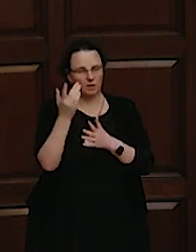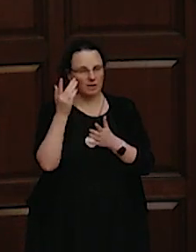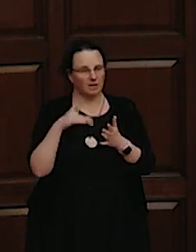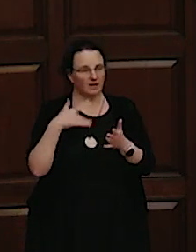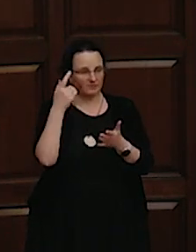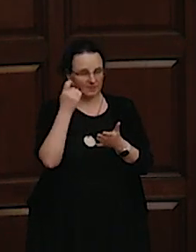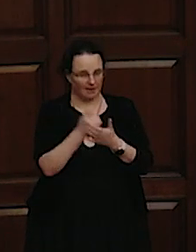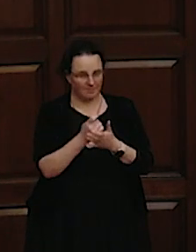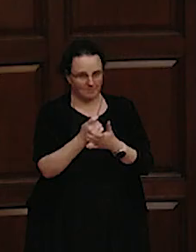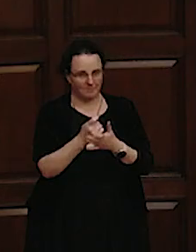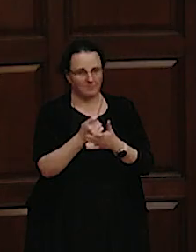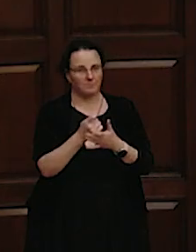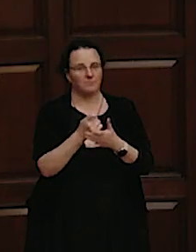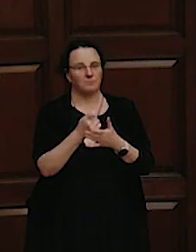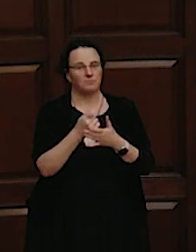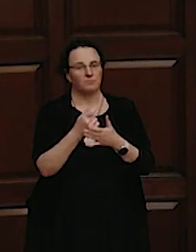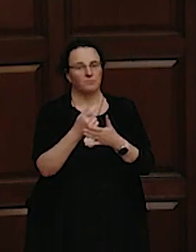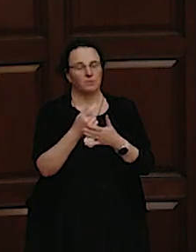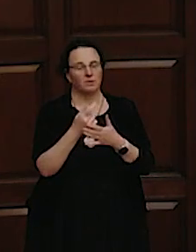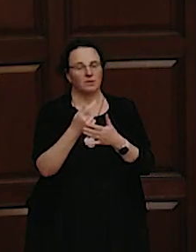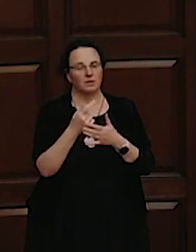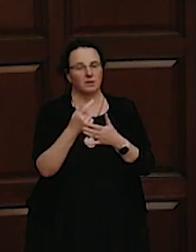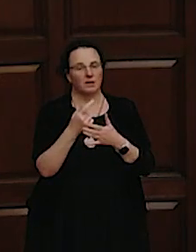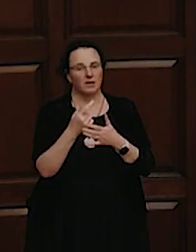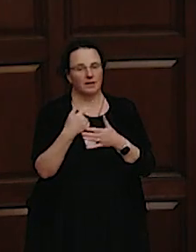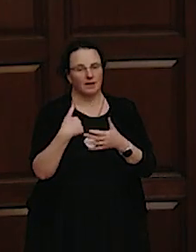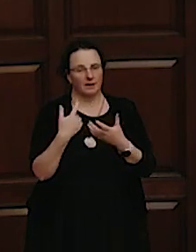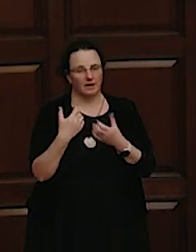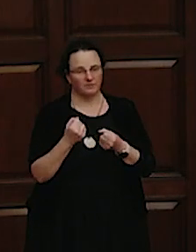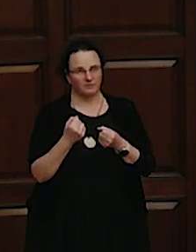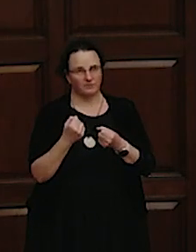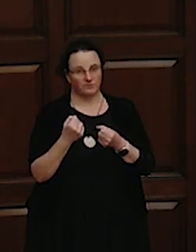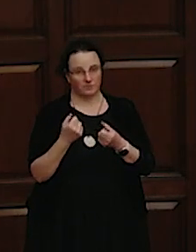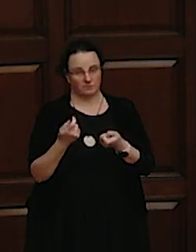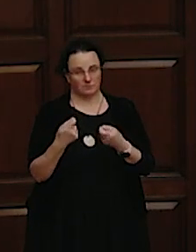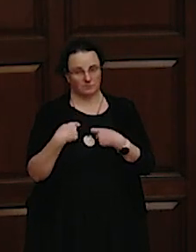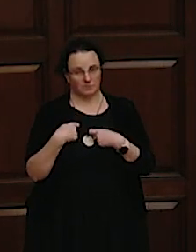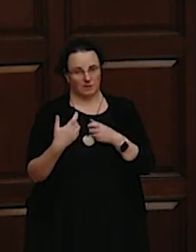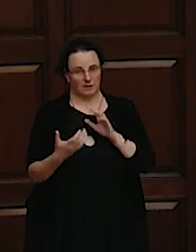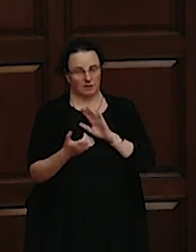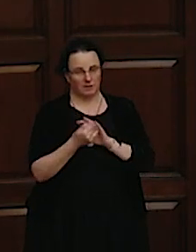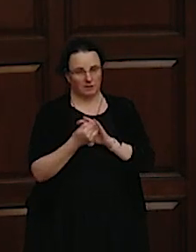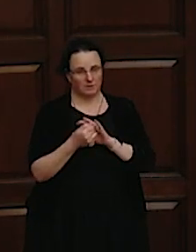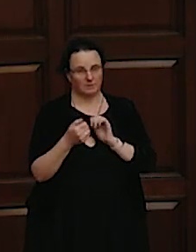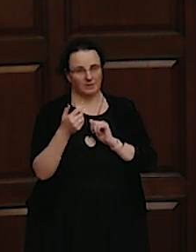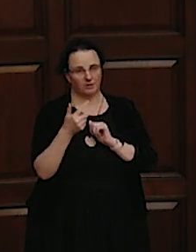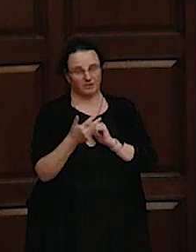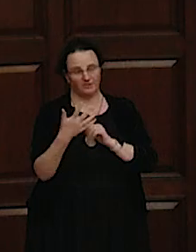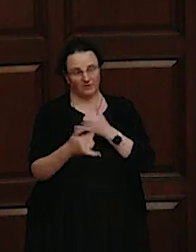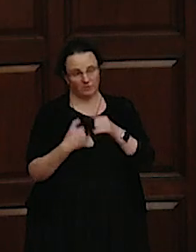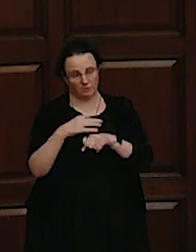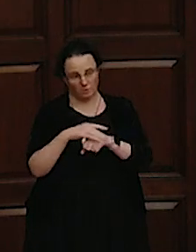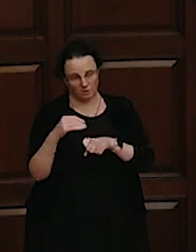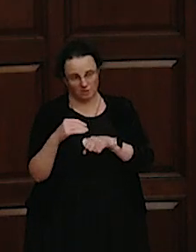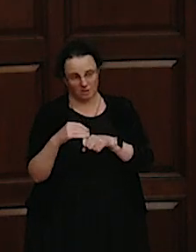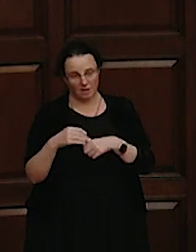know, how it's progressed for a person. I've had it since I was 35, and there's been peaks and troughs. And I suppose as